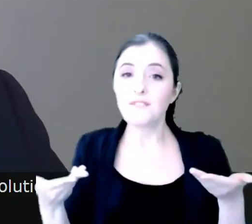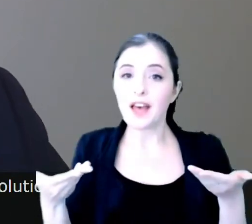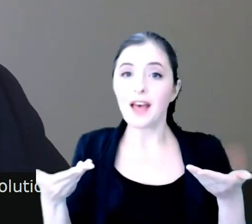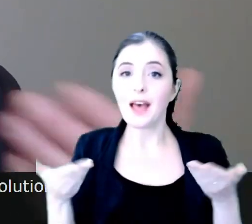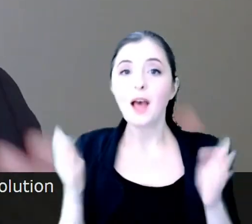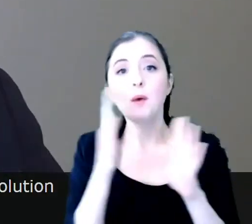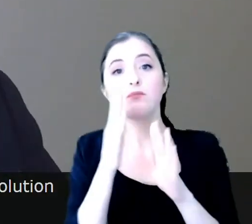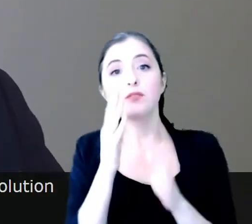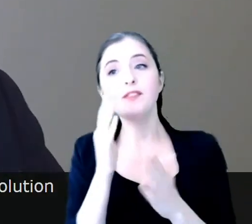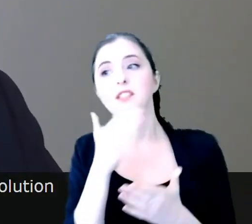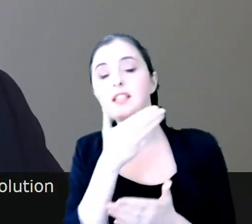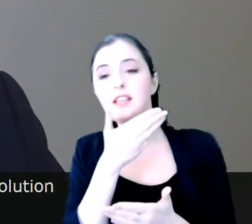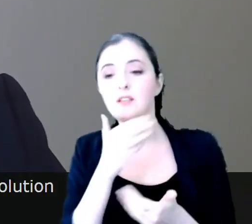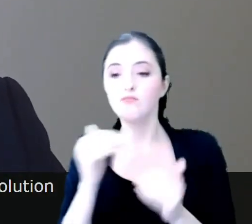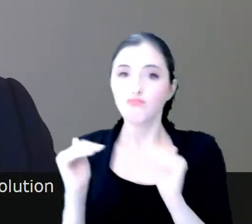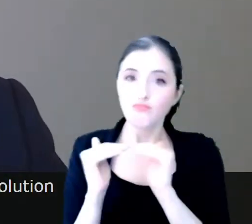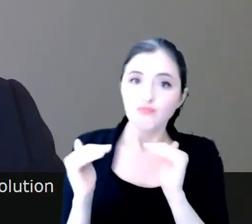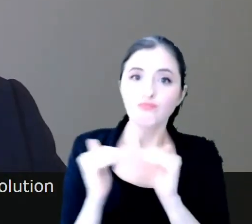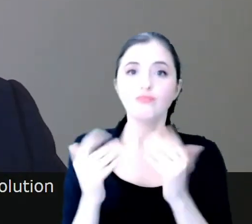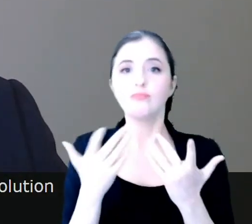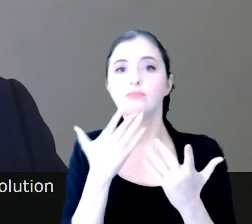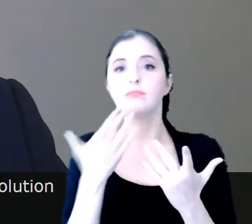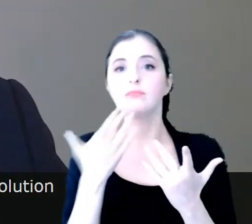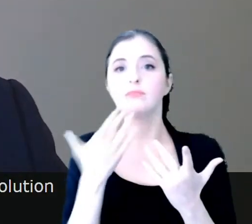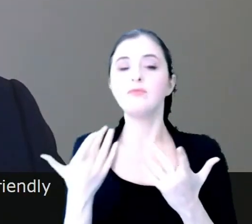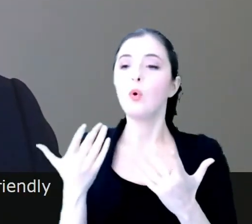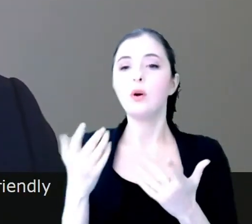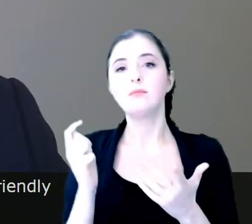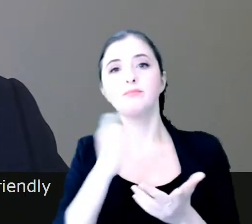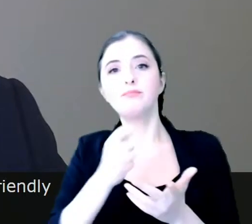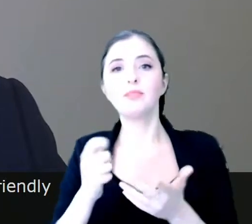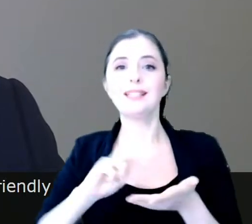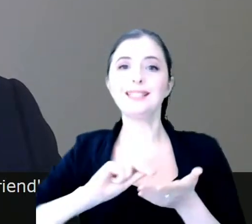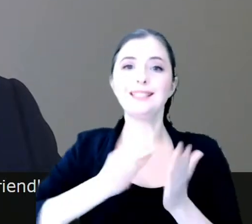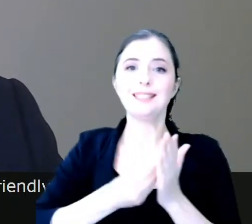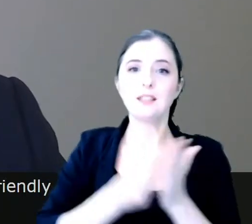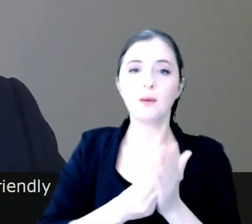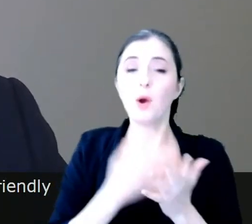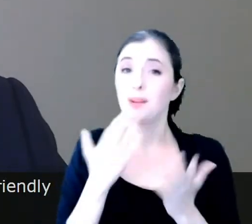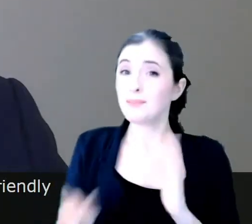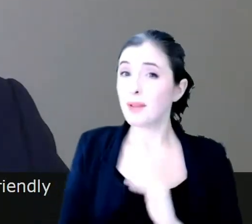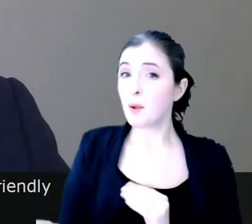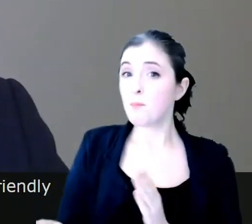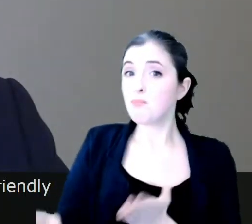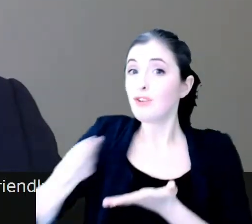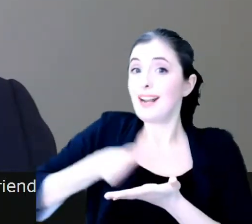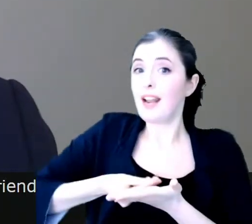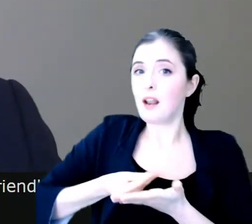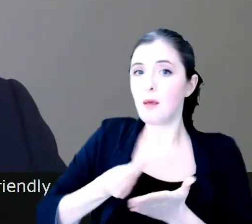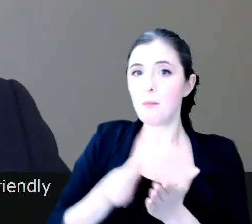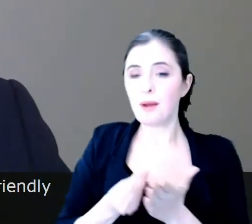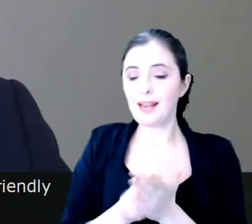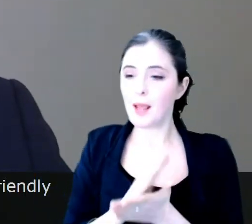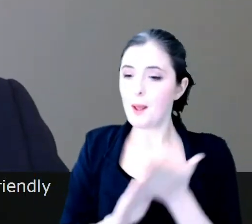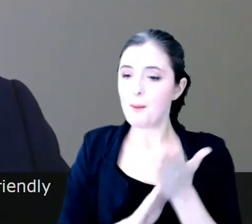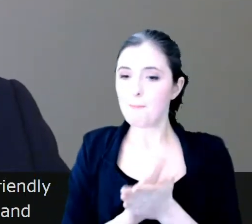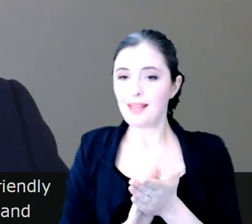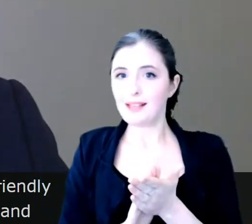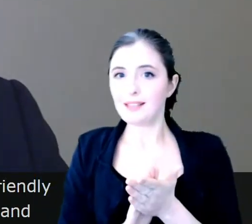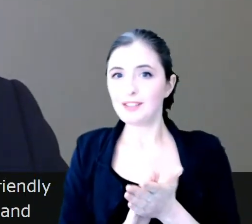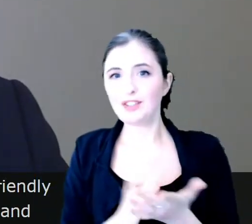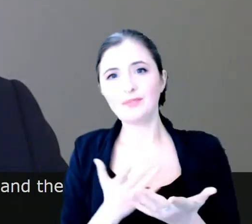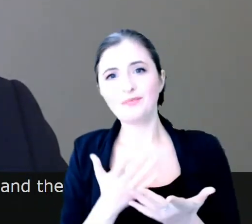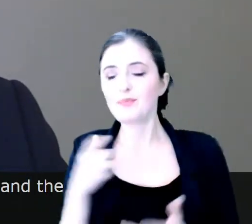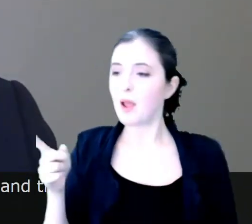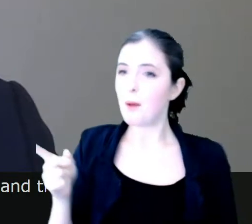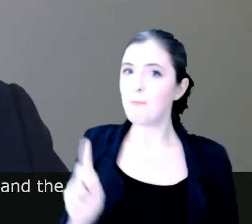would actually bring in some money so that the people catching the bus and catching the tube aren't paying to fix the potholes in London, which is what's